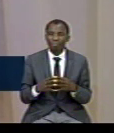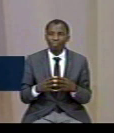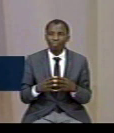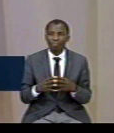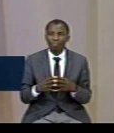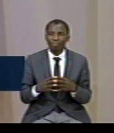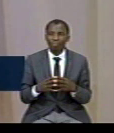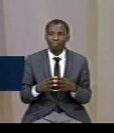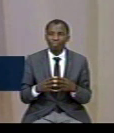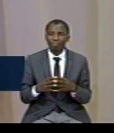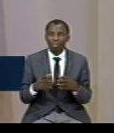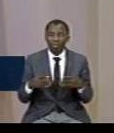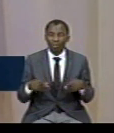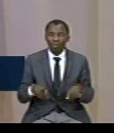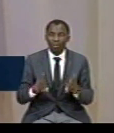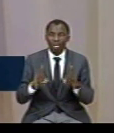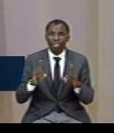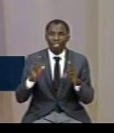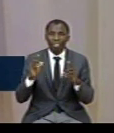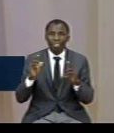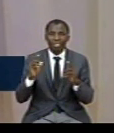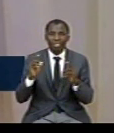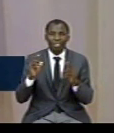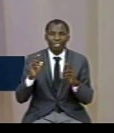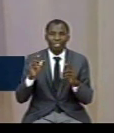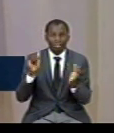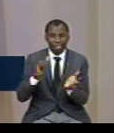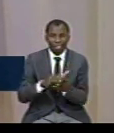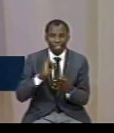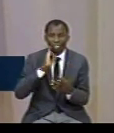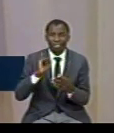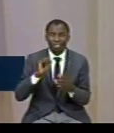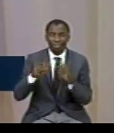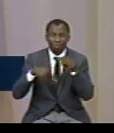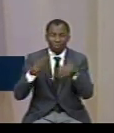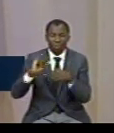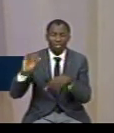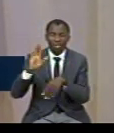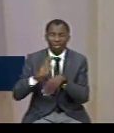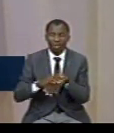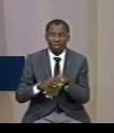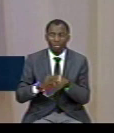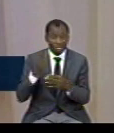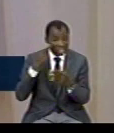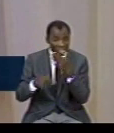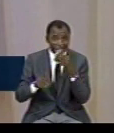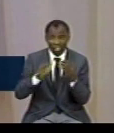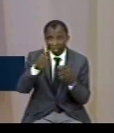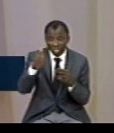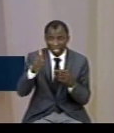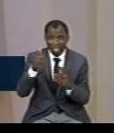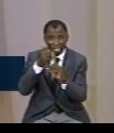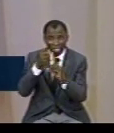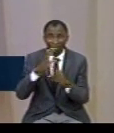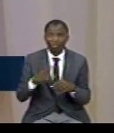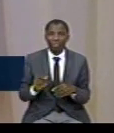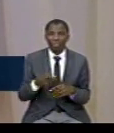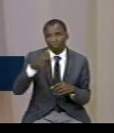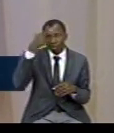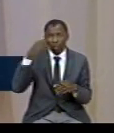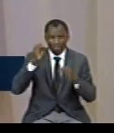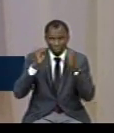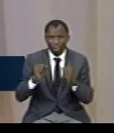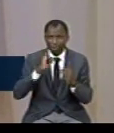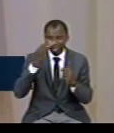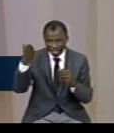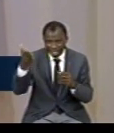While that is going on, check yourself, because power is there. The power is still there, working.